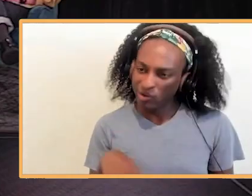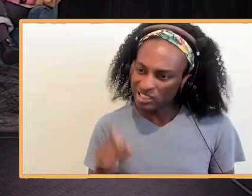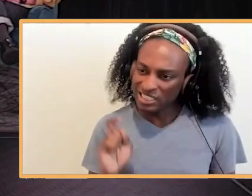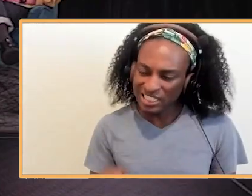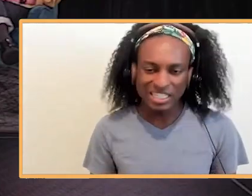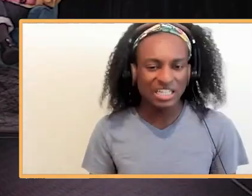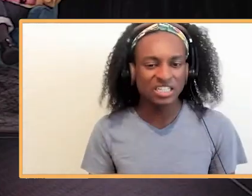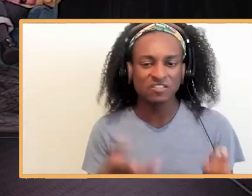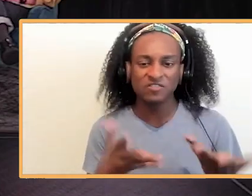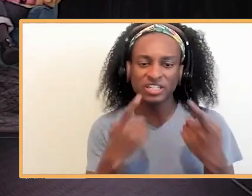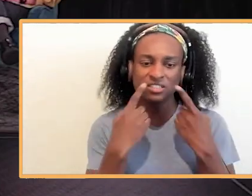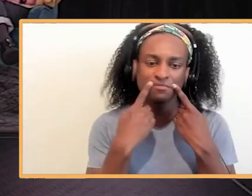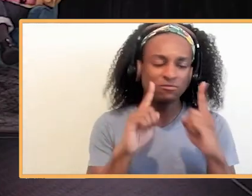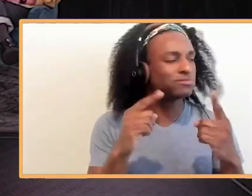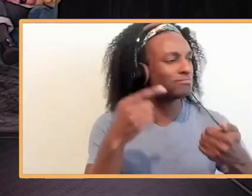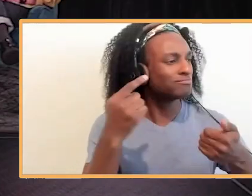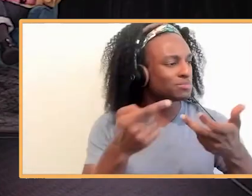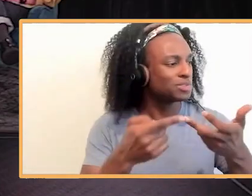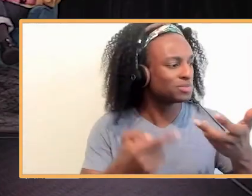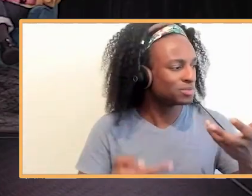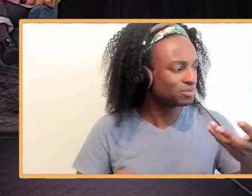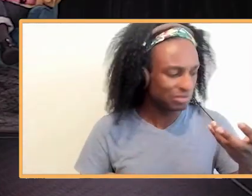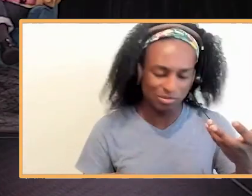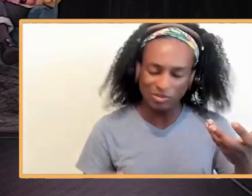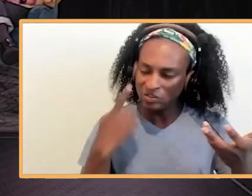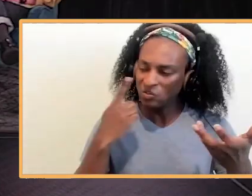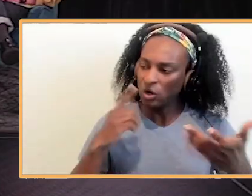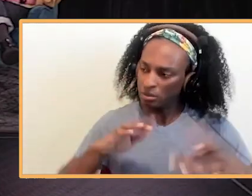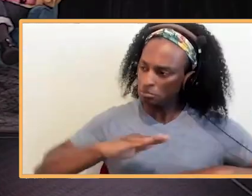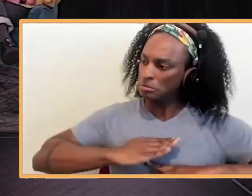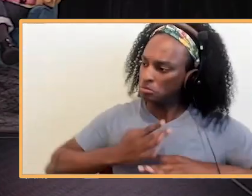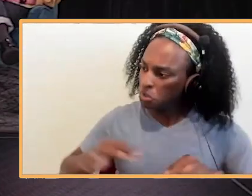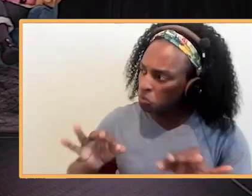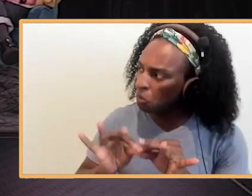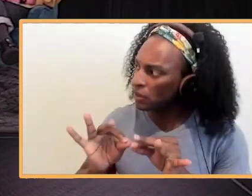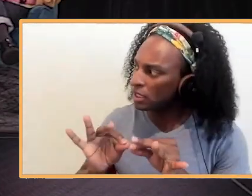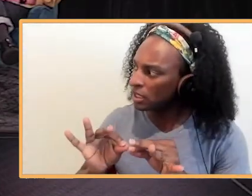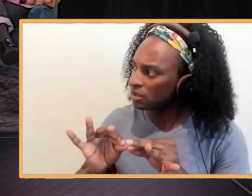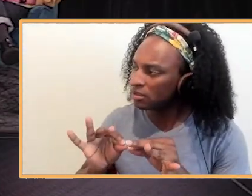worthy. And now I'm trying to be just an artist.